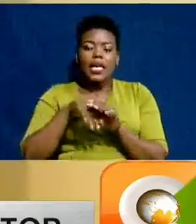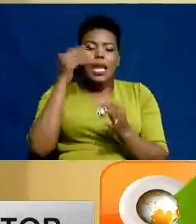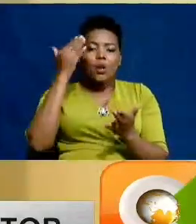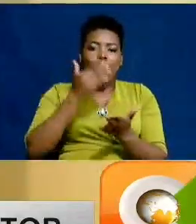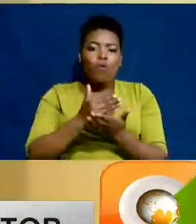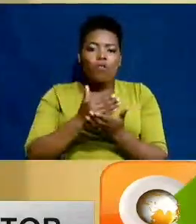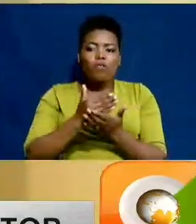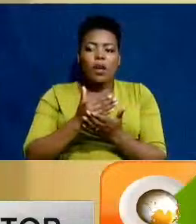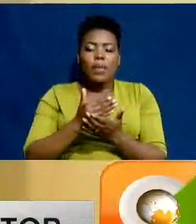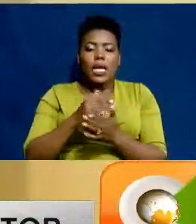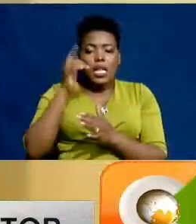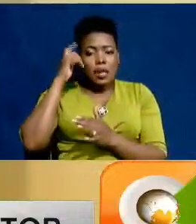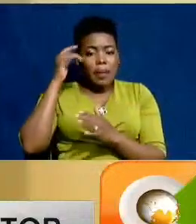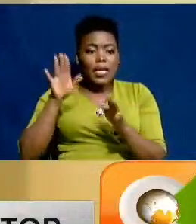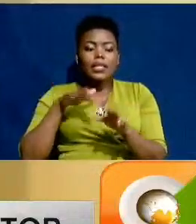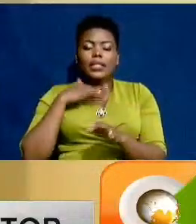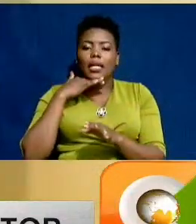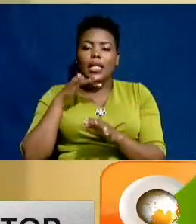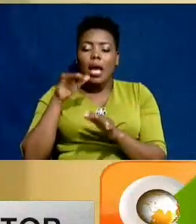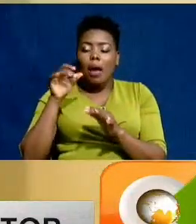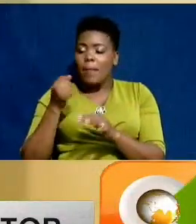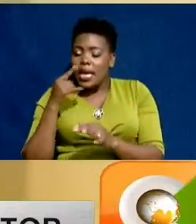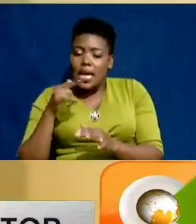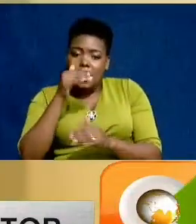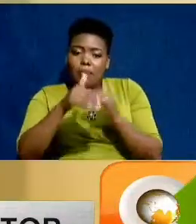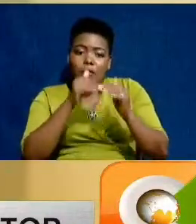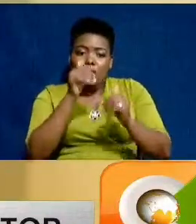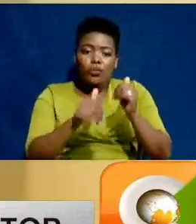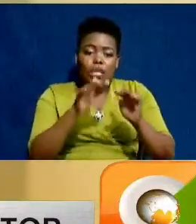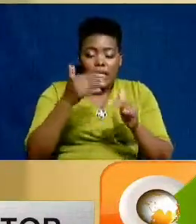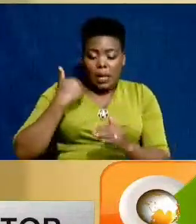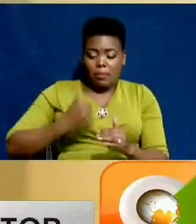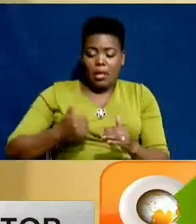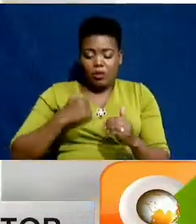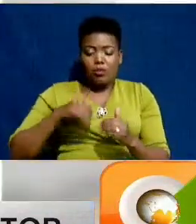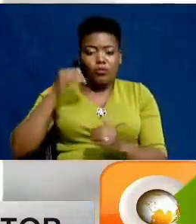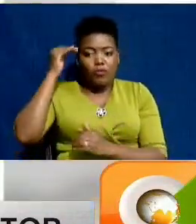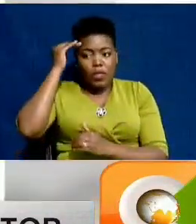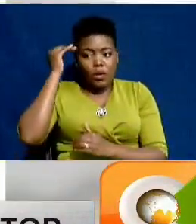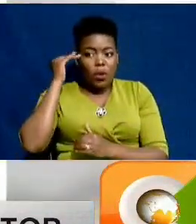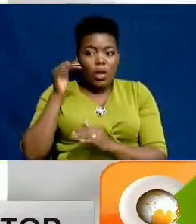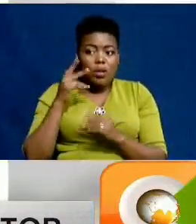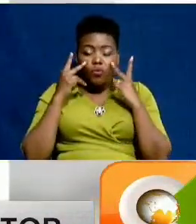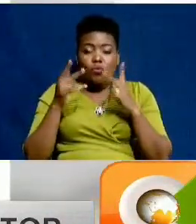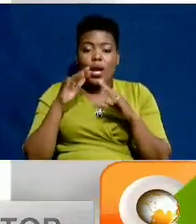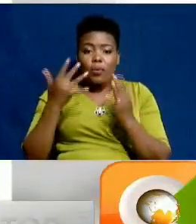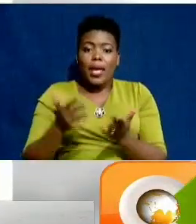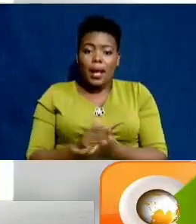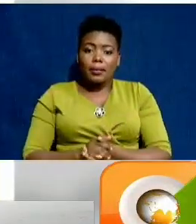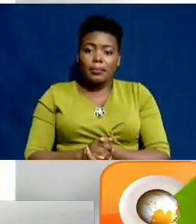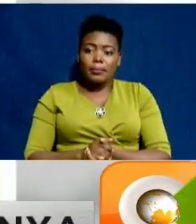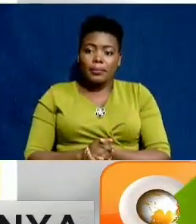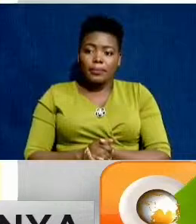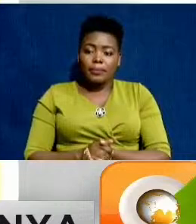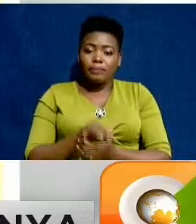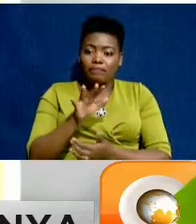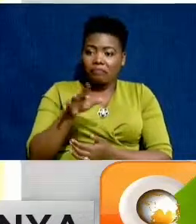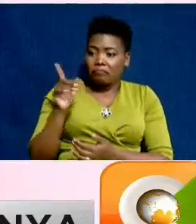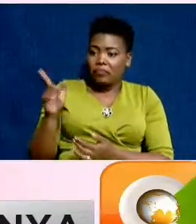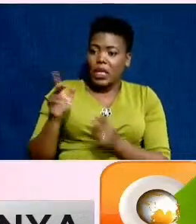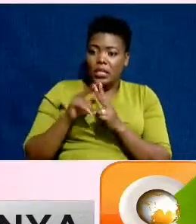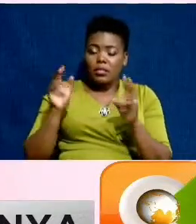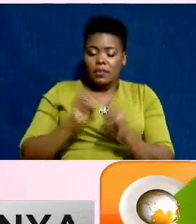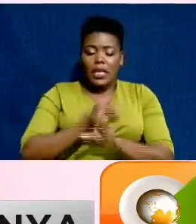death medically, walk us through the procedures. As a neurosurgeon, what are you looking at? Absolutely. This is it's very clear.